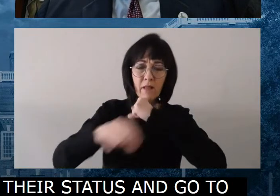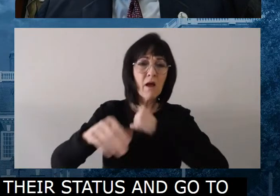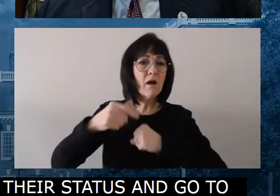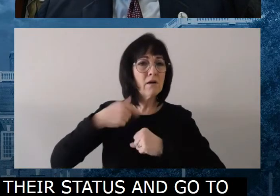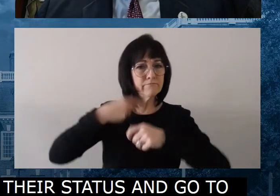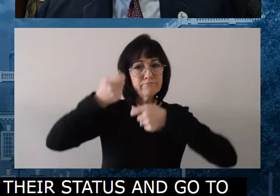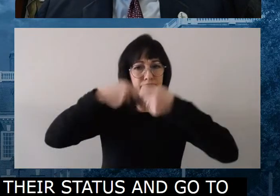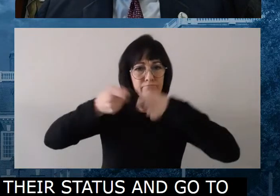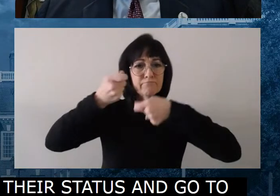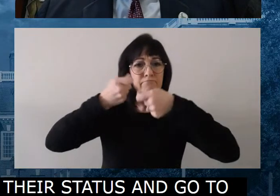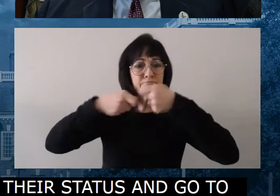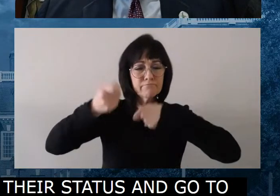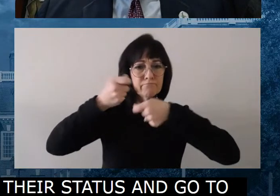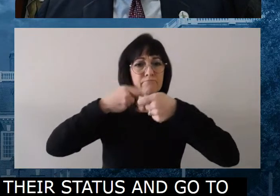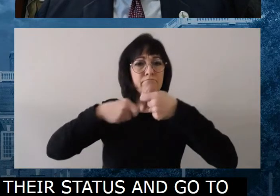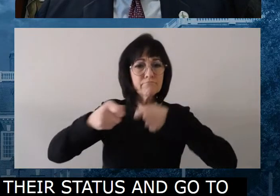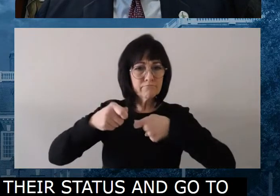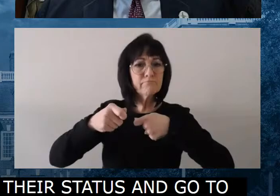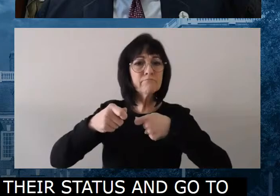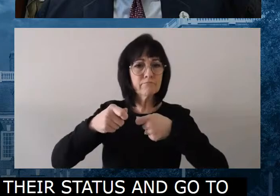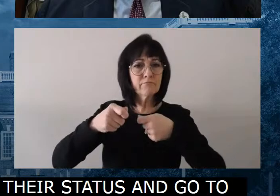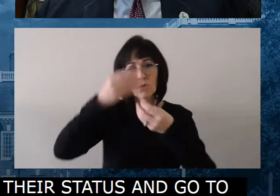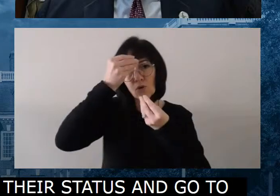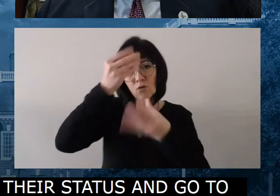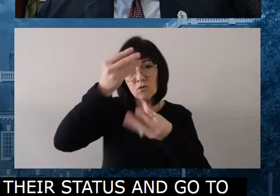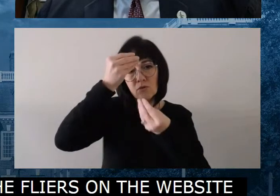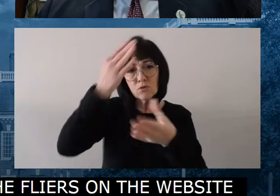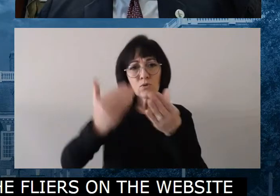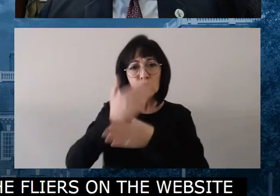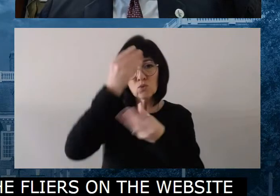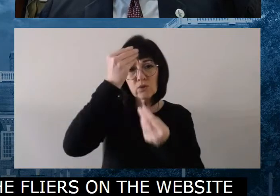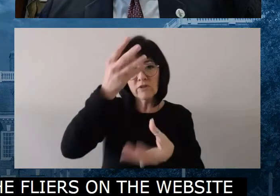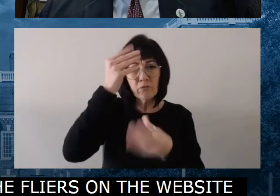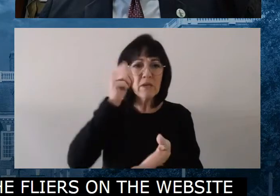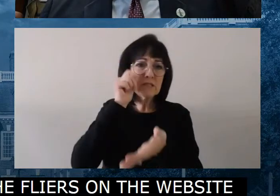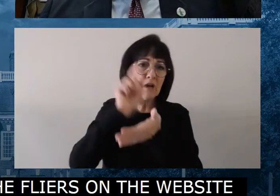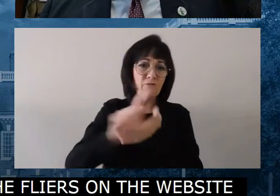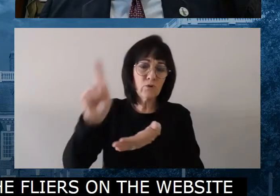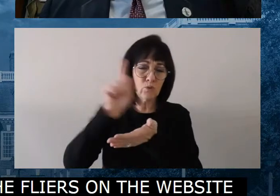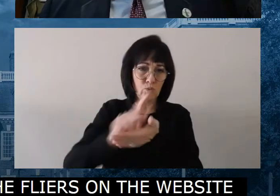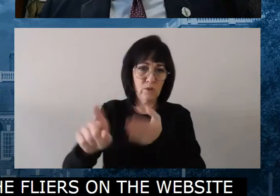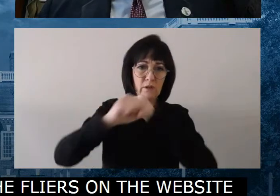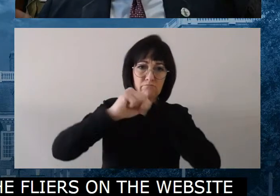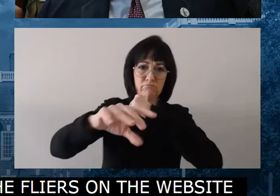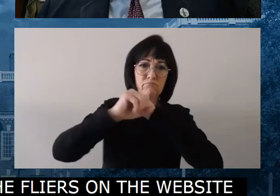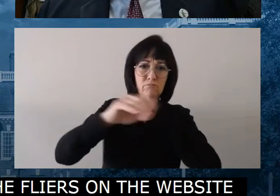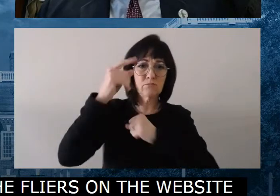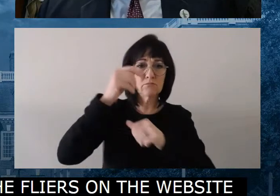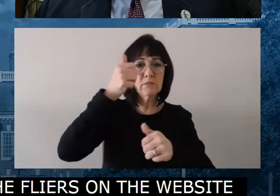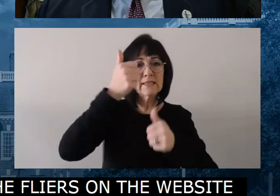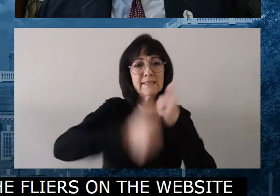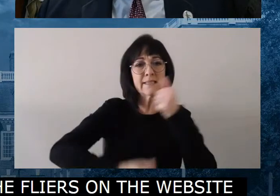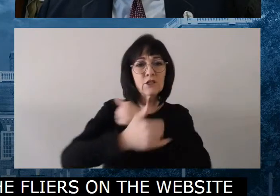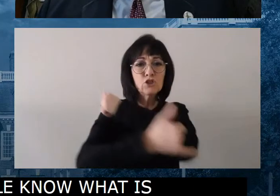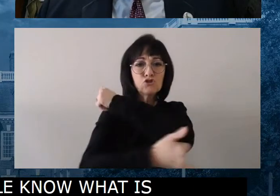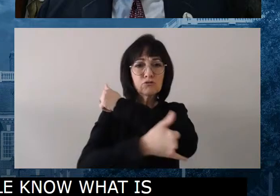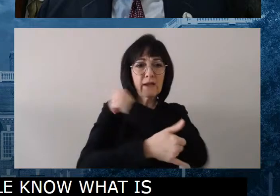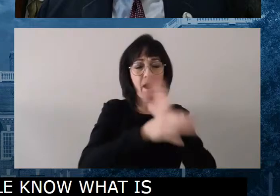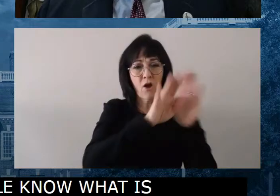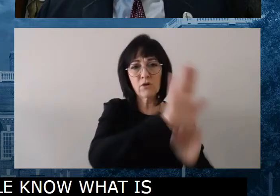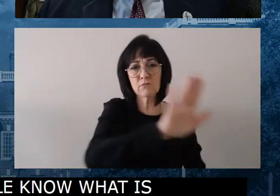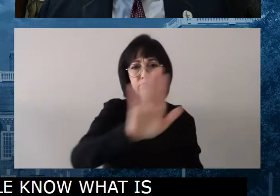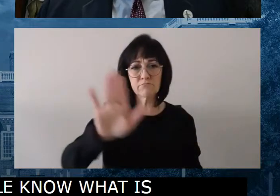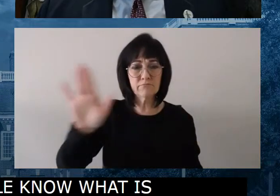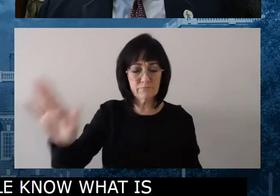their community by county and available for them. So really, that's testing. Let's talk about vaccination.